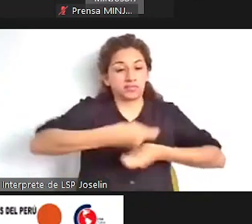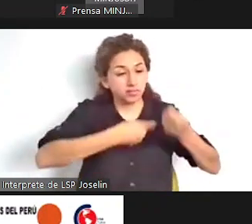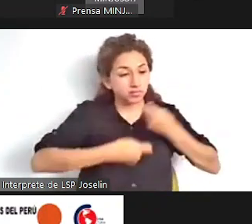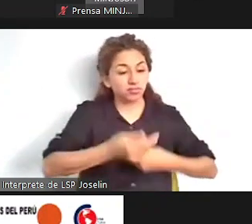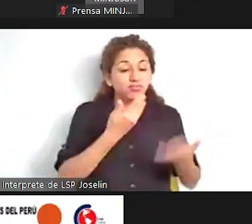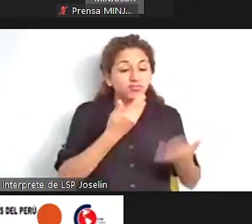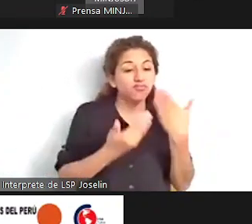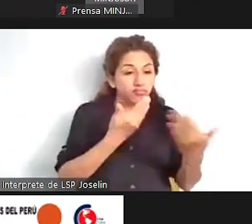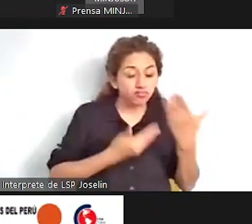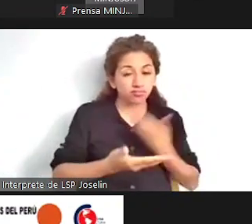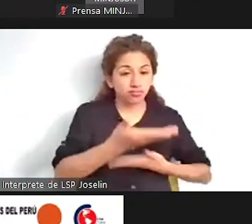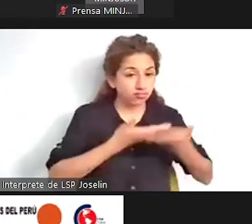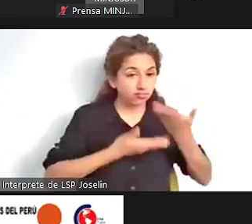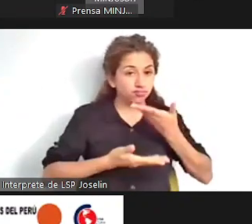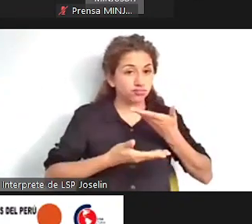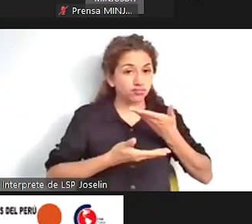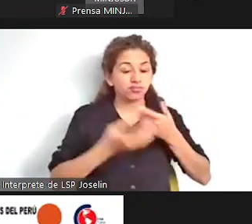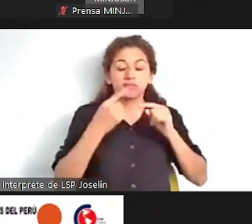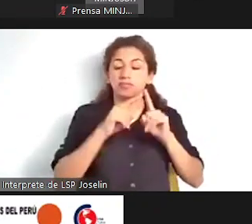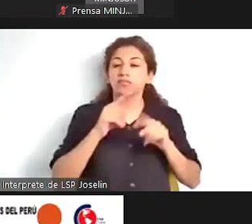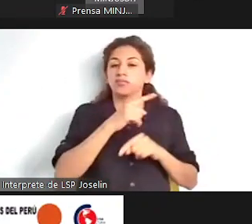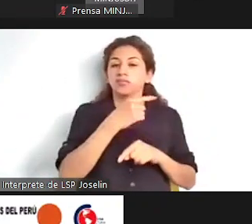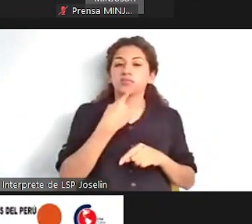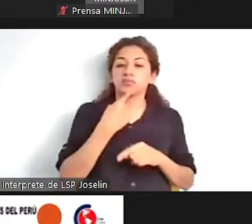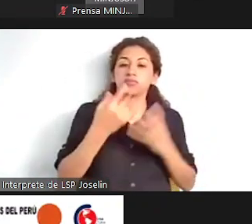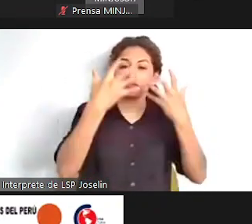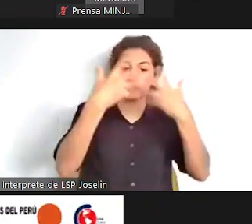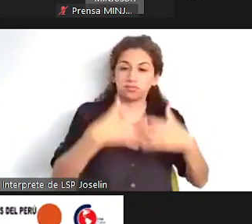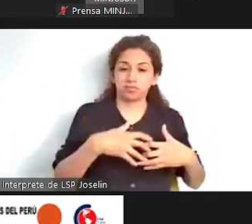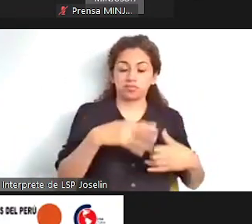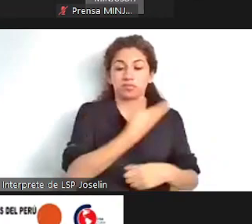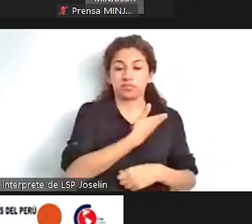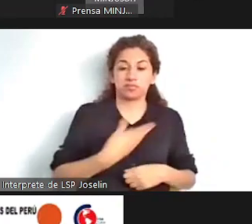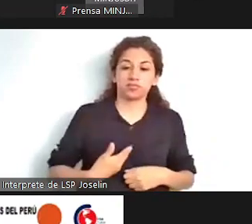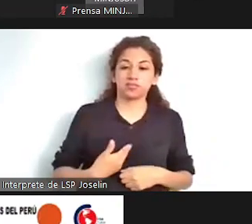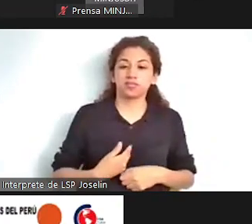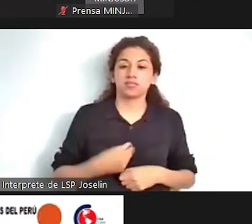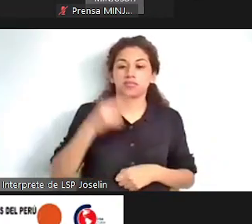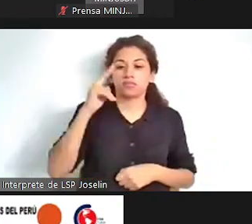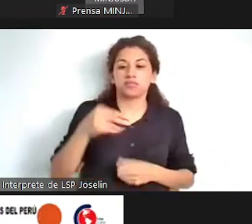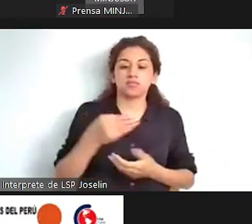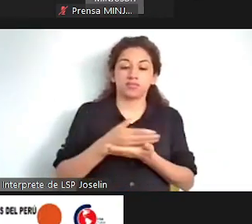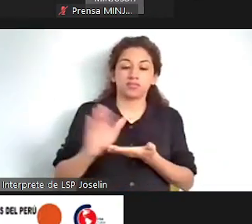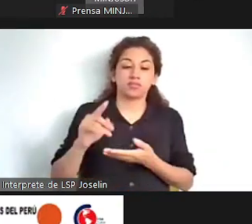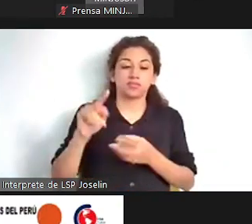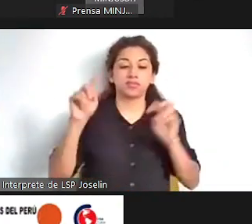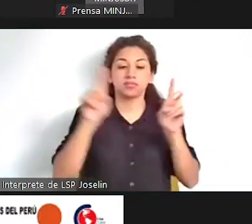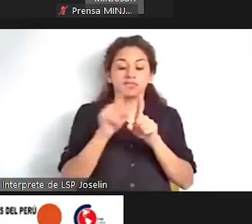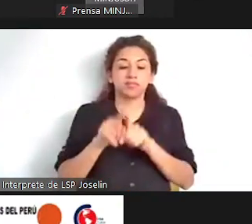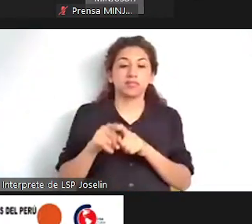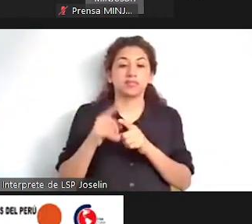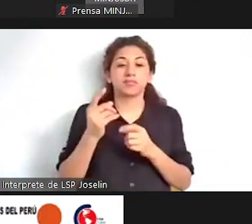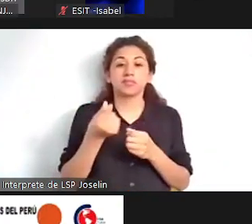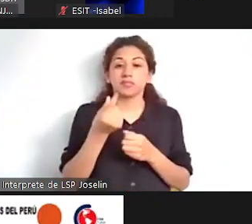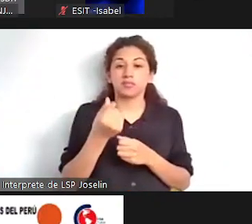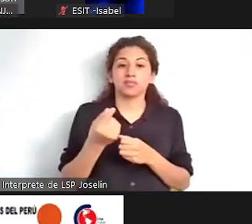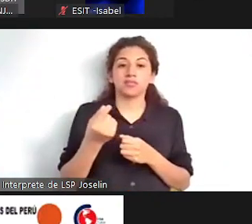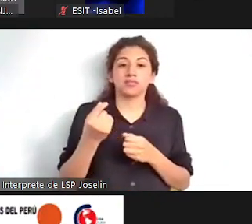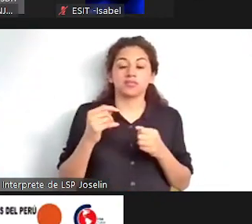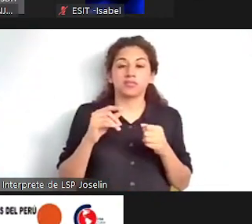need all these laws for common buy for collective bargaining if the workers in the state companies are shown